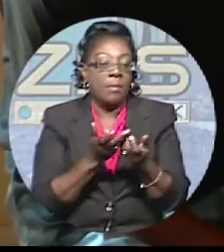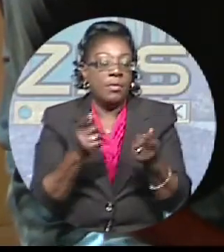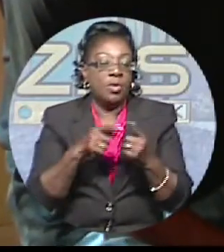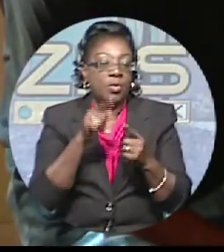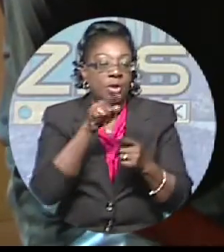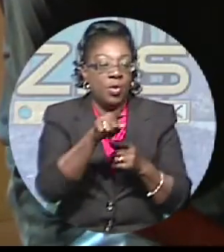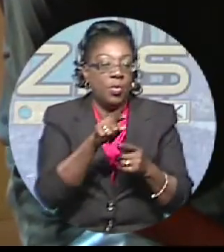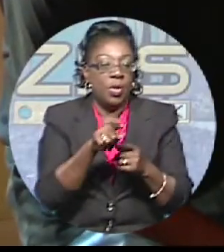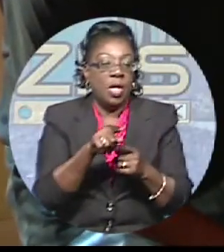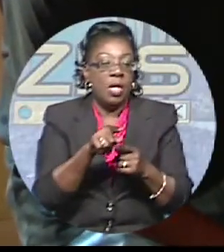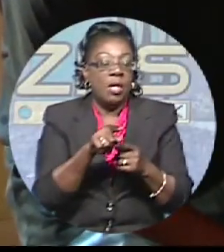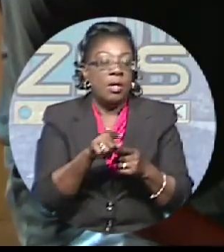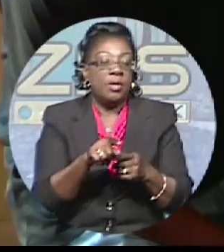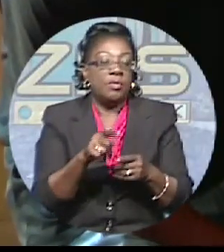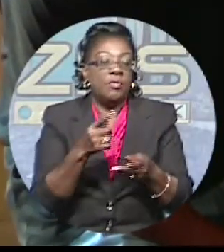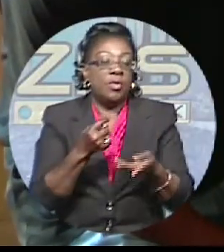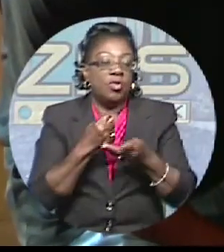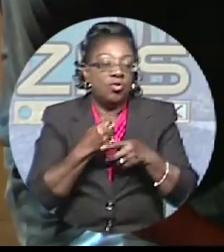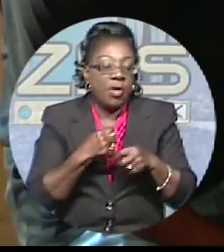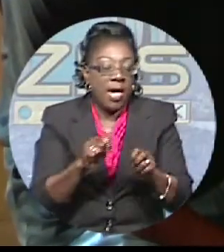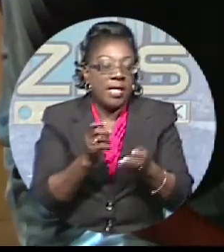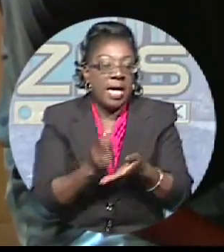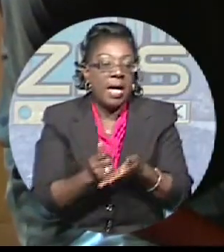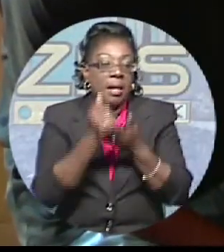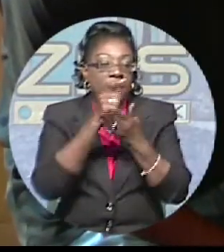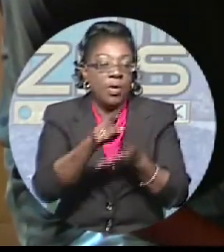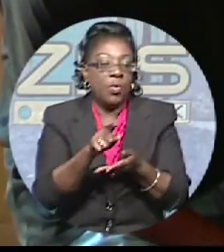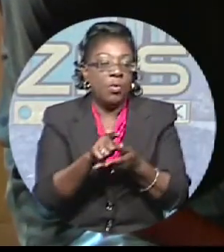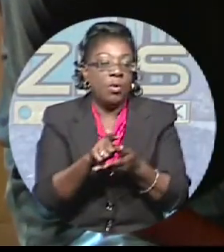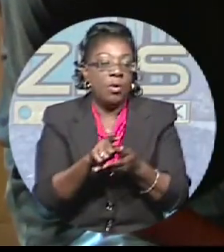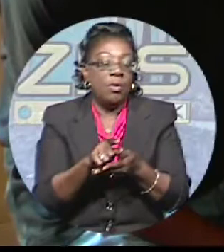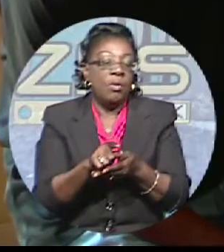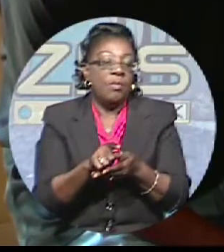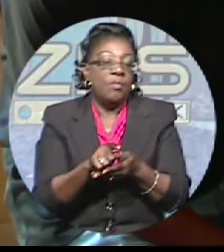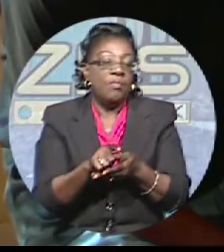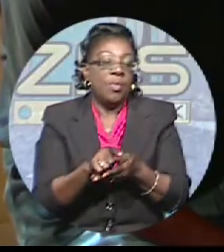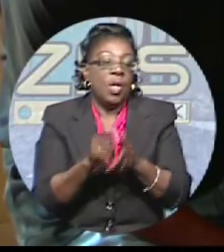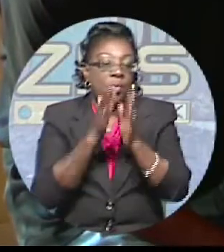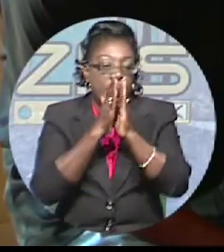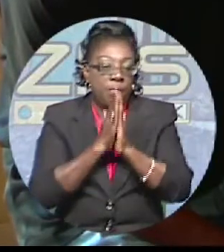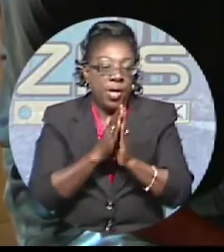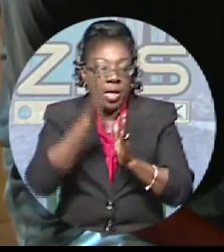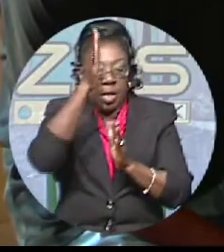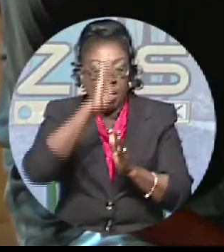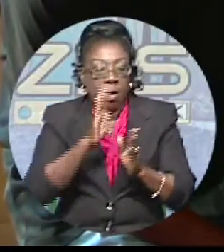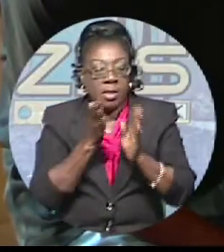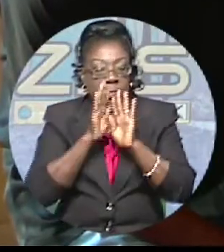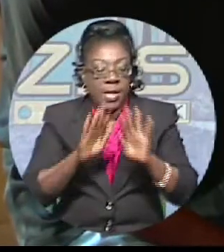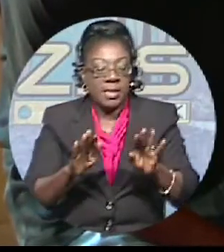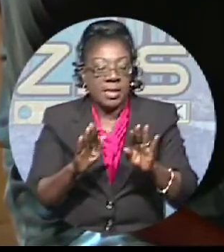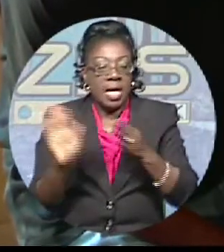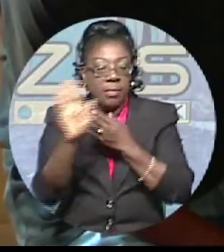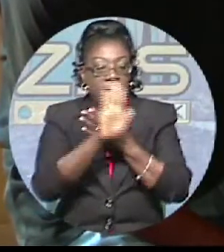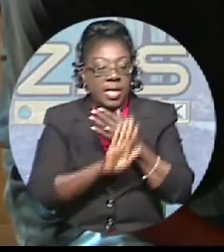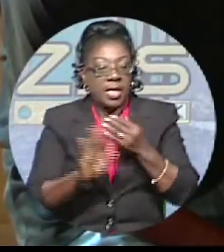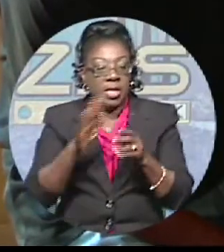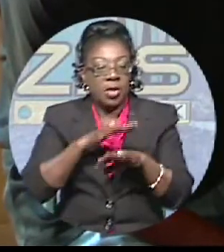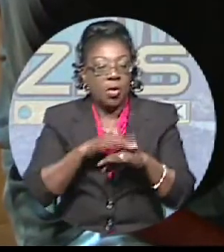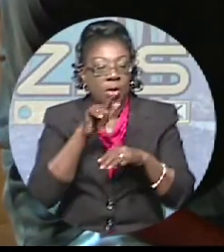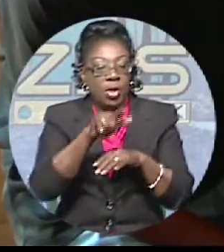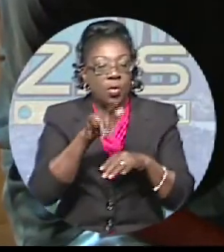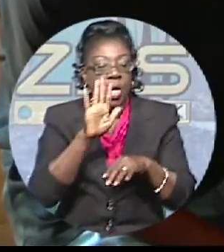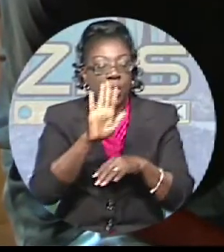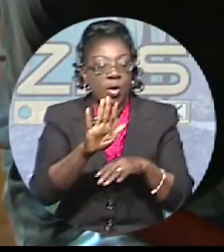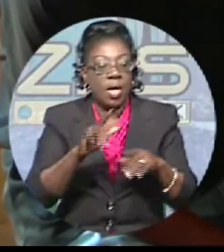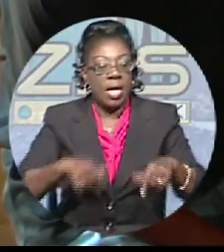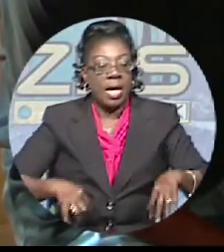much. For the tragedy and the trauma and the drama that you went through. Mm-hmm. And we pray God's blessing and protection on you and your over your life.